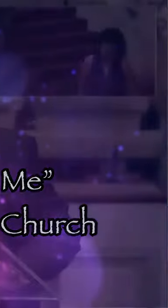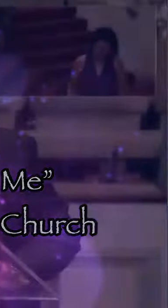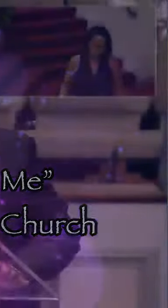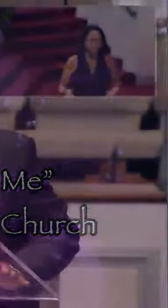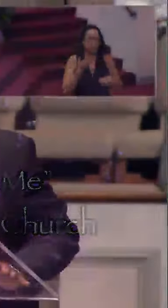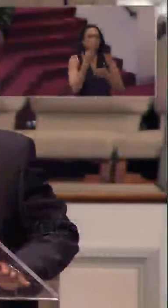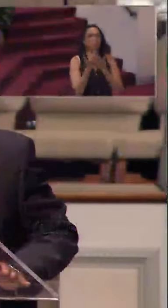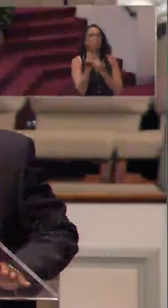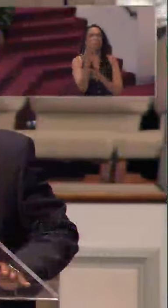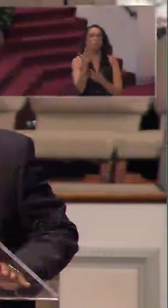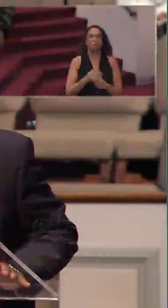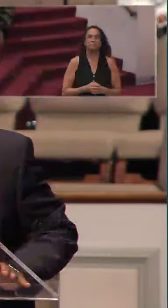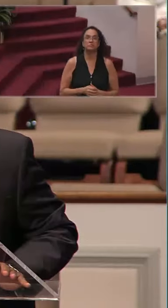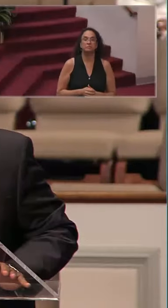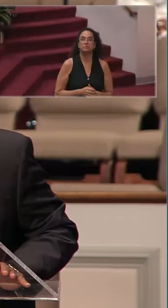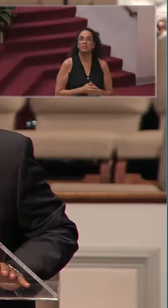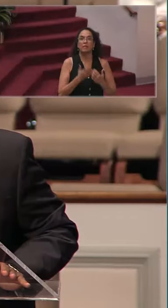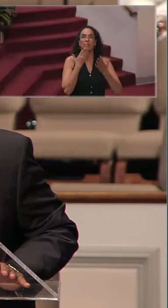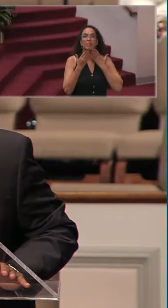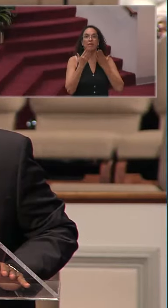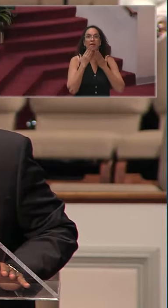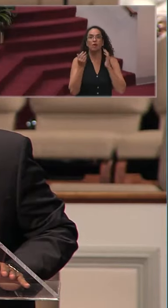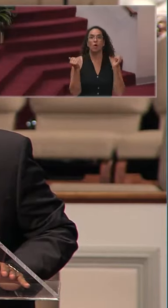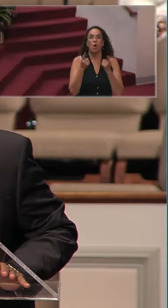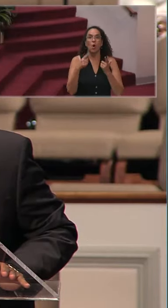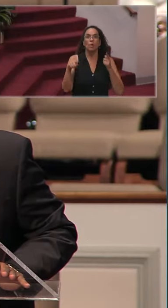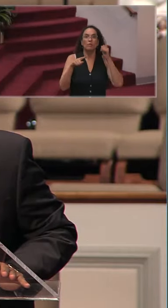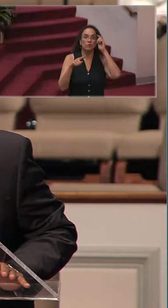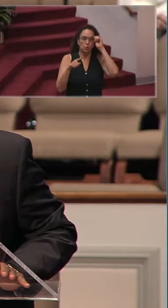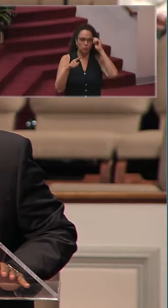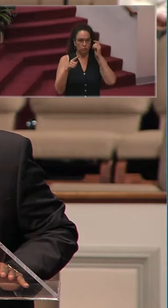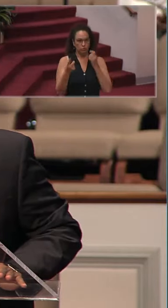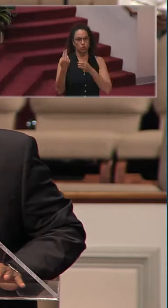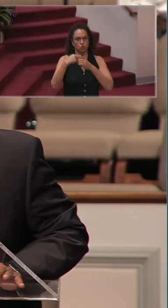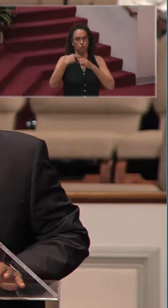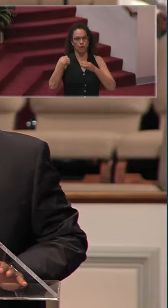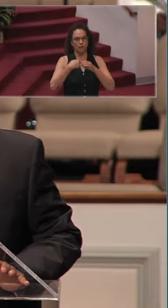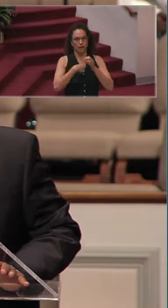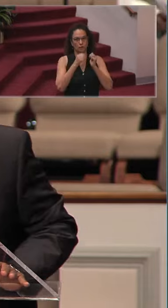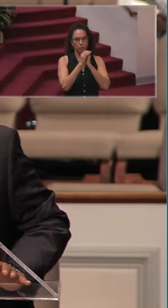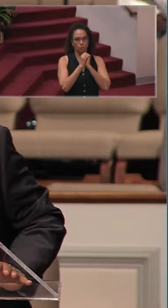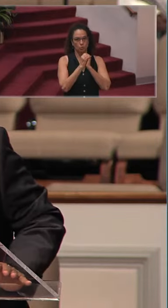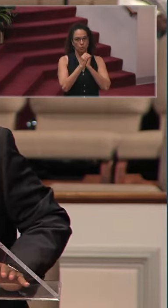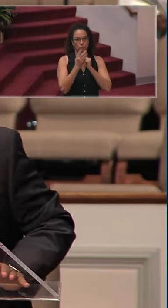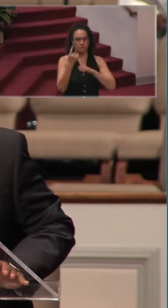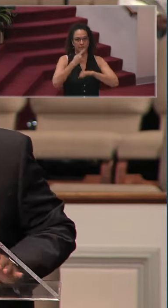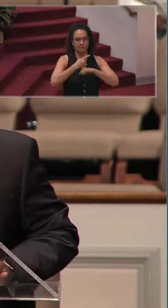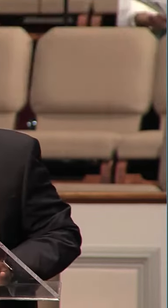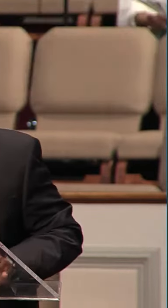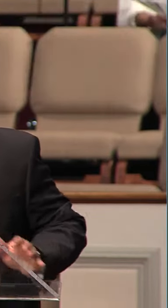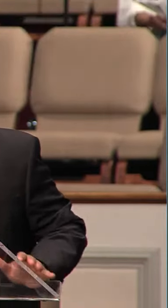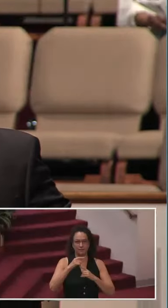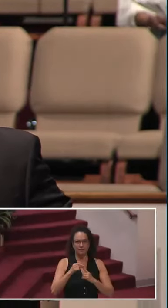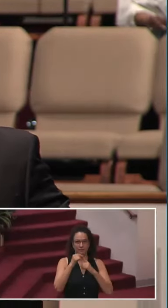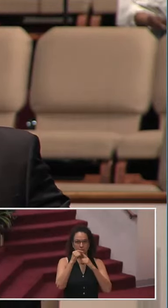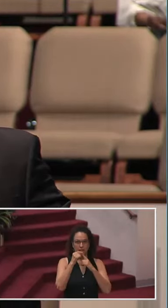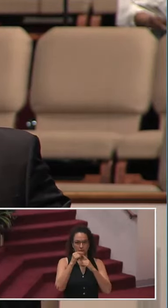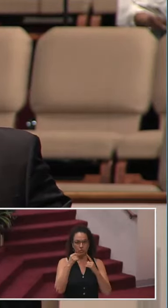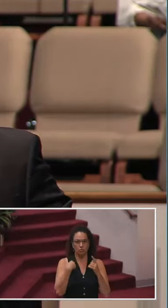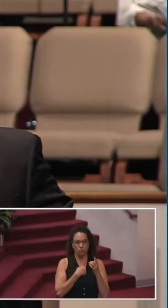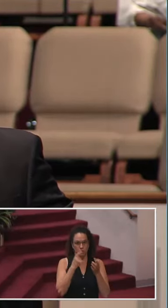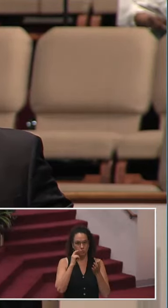Morning. Thank you all so very much for being with us in worship today, this very special day in which we recognize